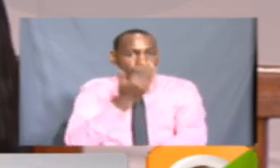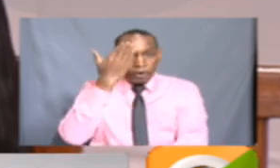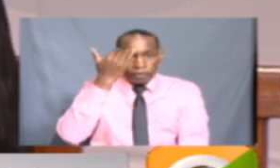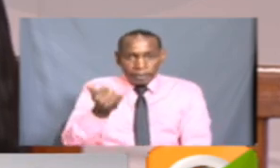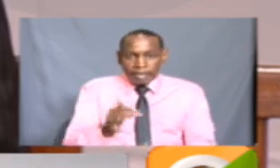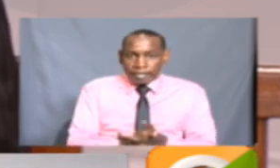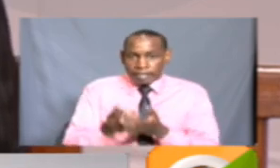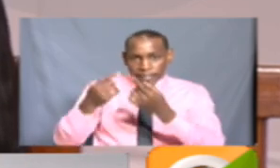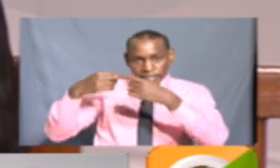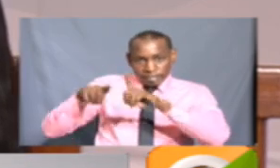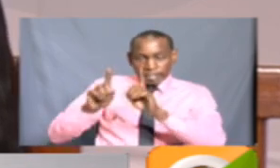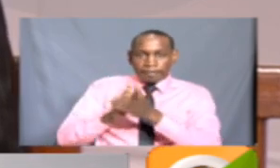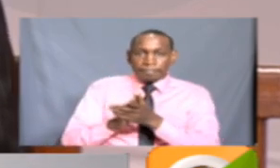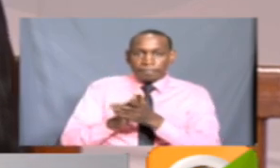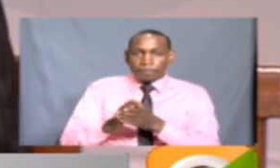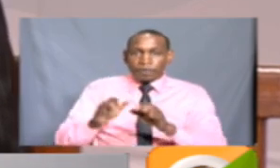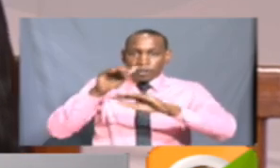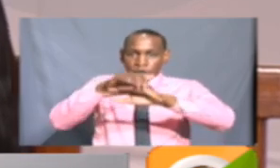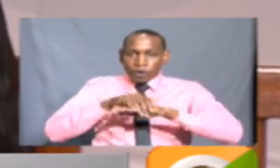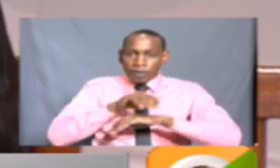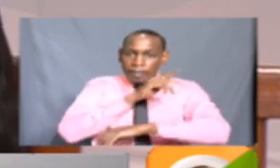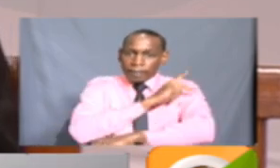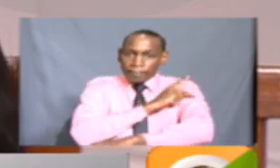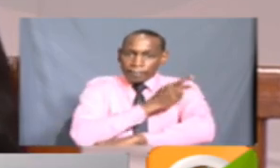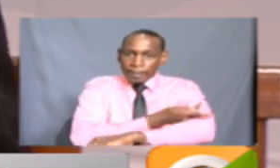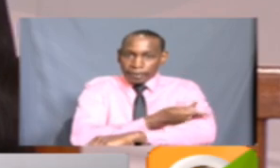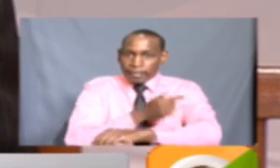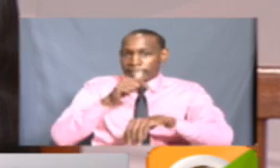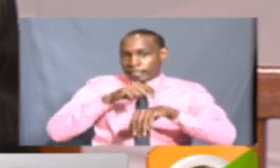because he got into power when he was